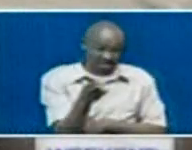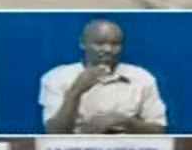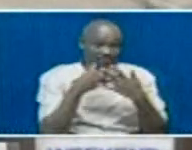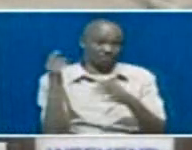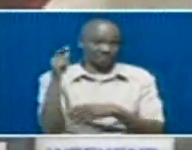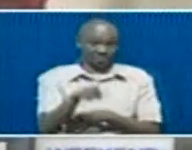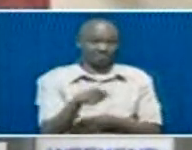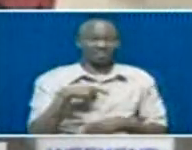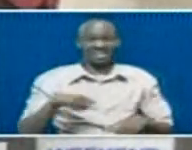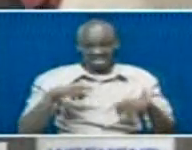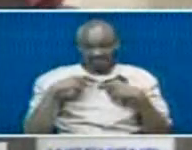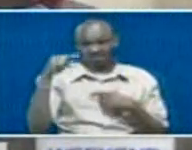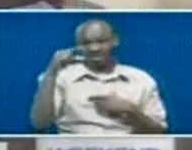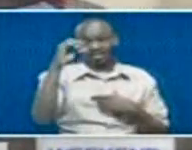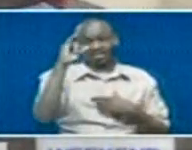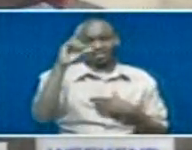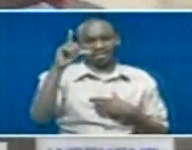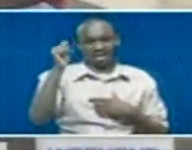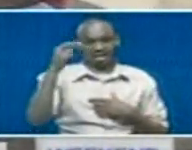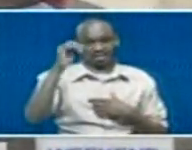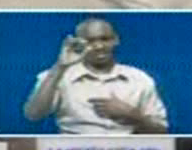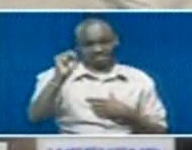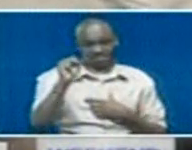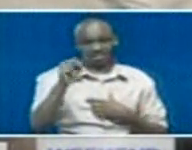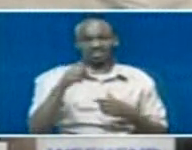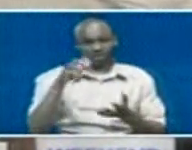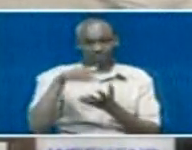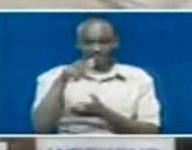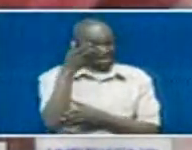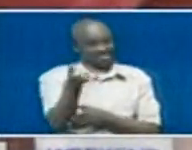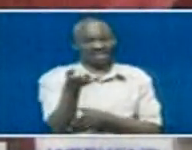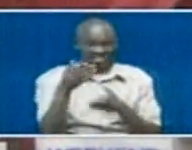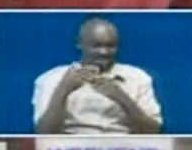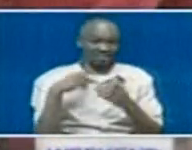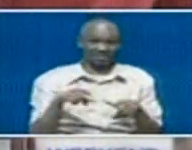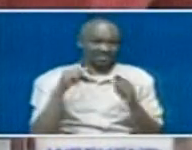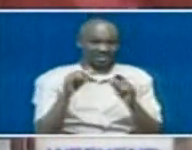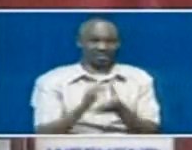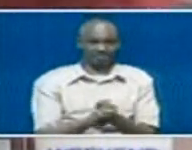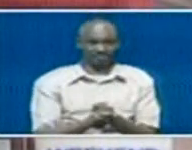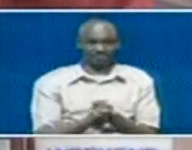Tulikuwa tunaishi pale Gilanis. Hapo ndo nimelelewa na wenzangu.